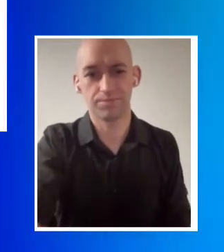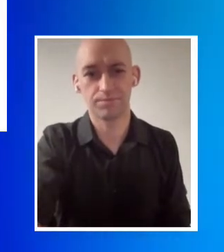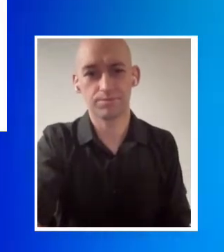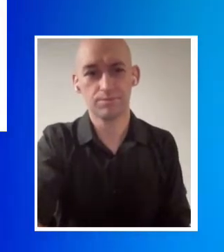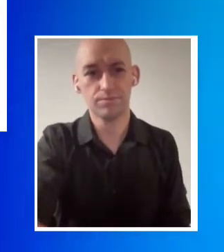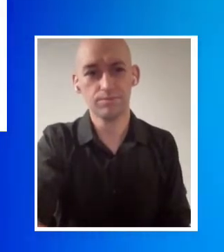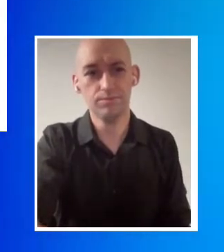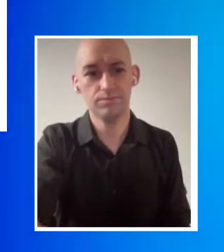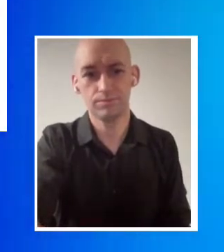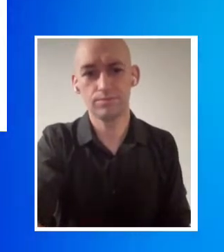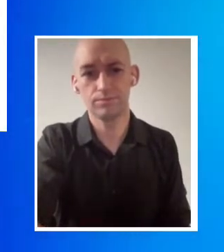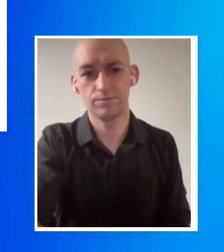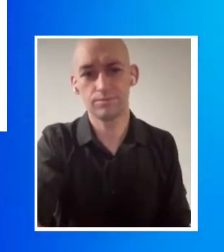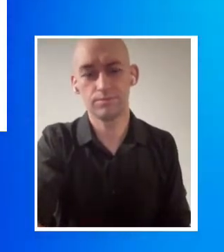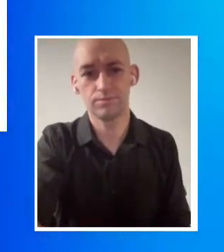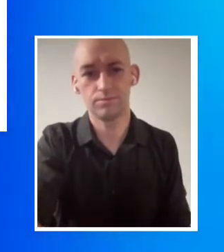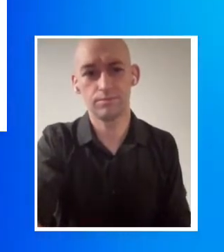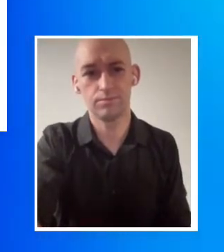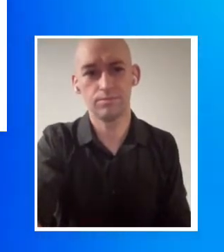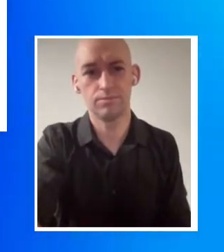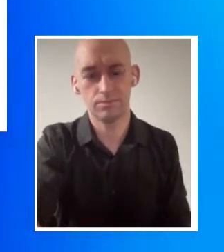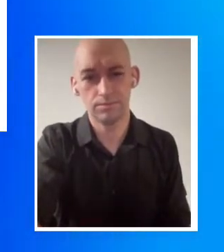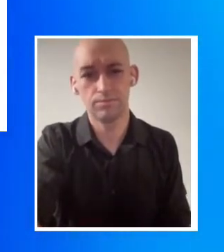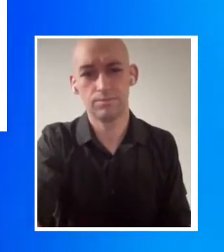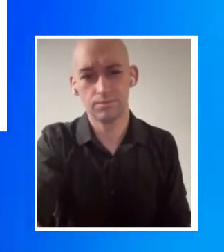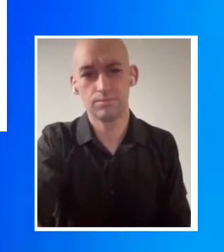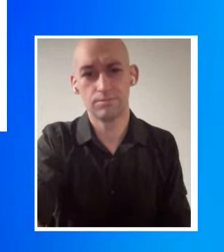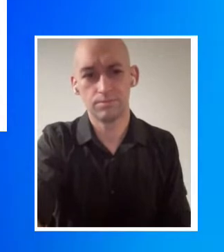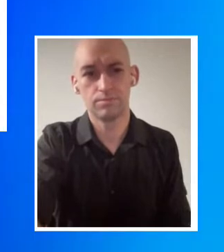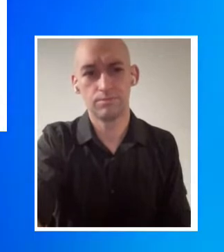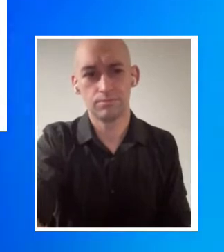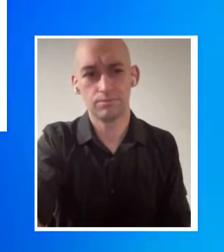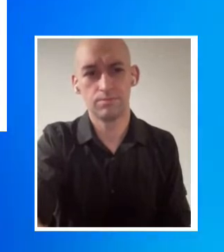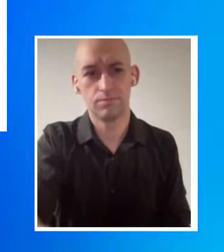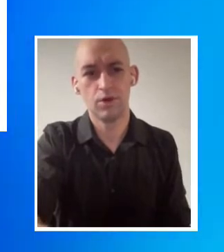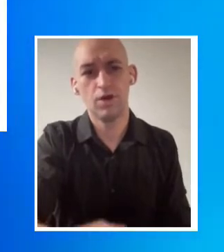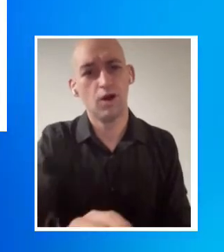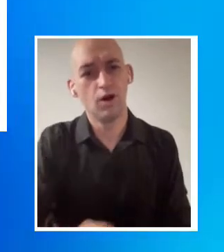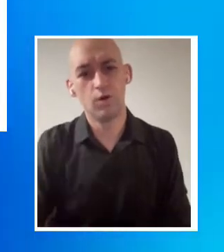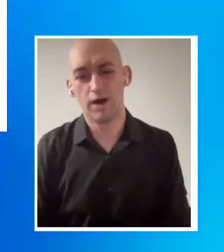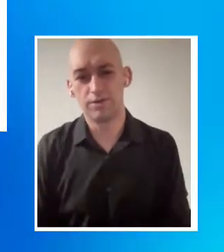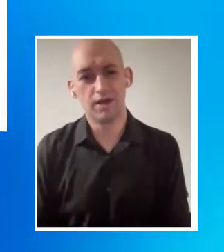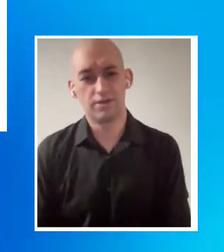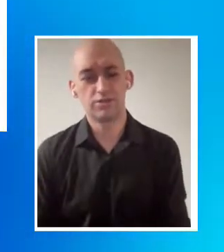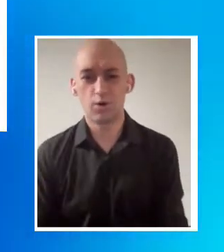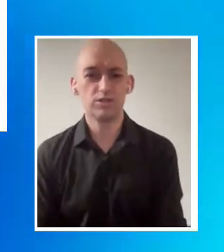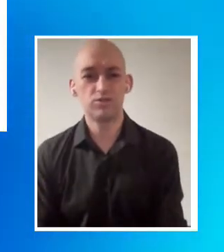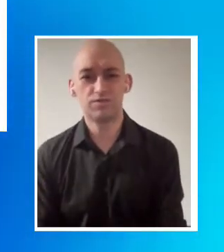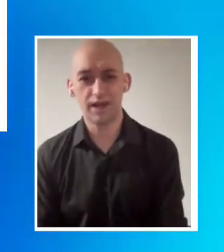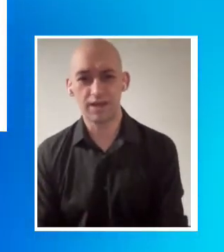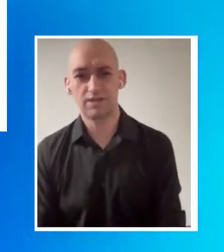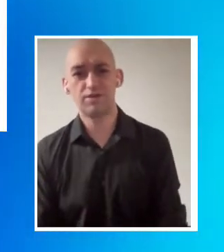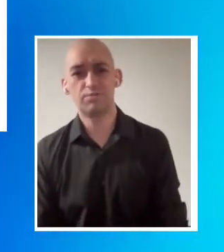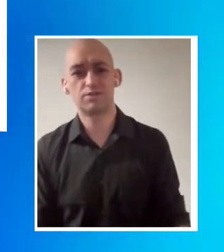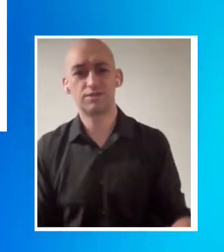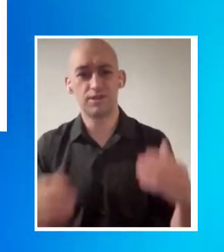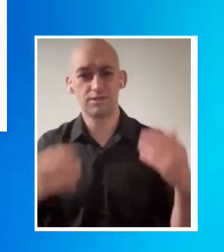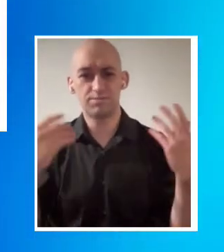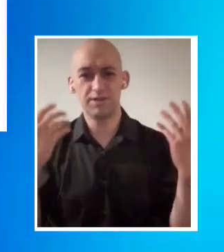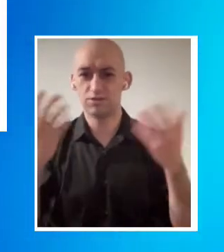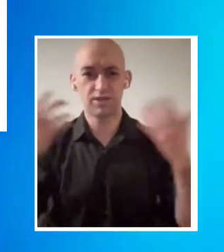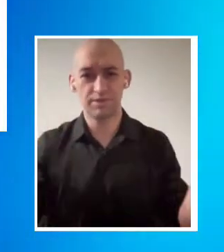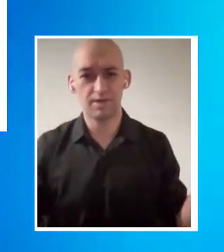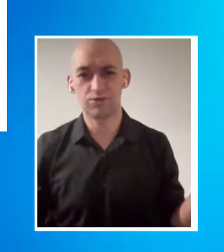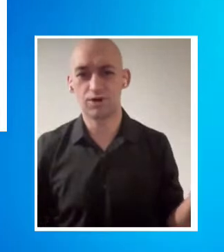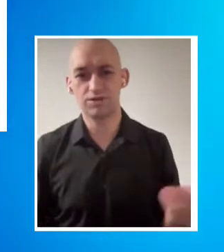you just let us know if we're going too fast. Oh, wow. Yeah, there's always too fast. Every person